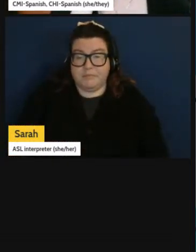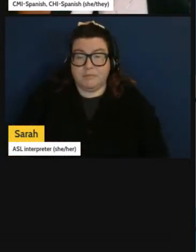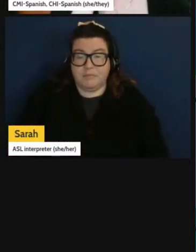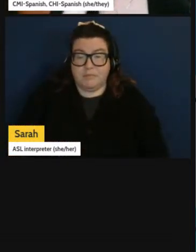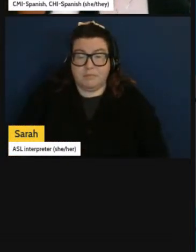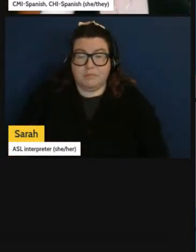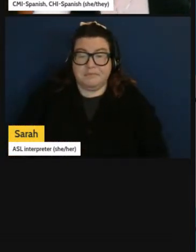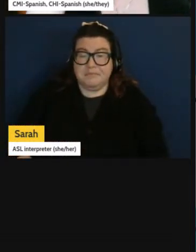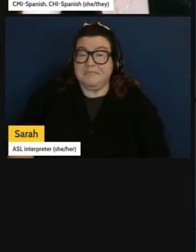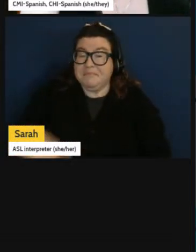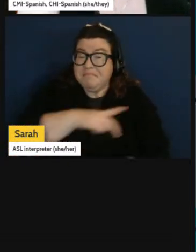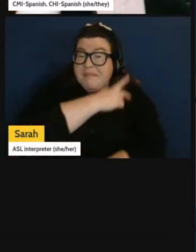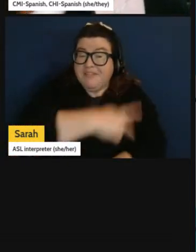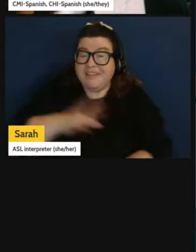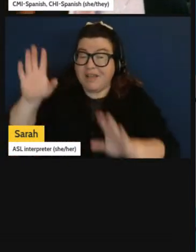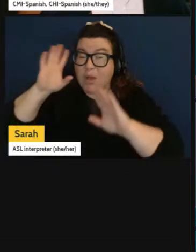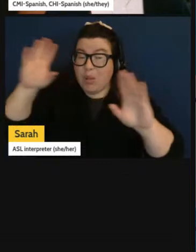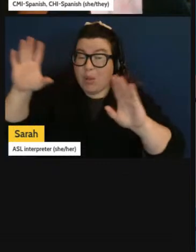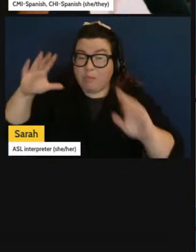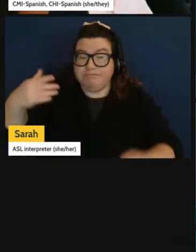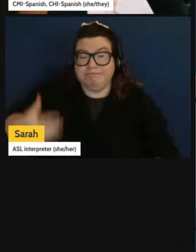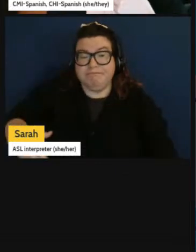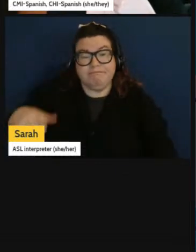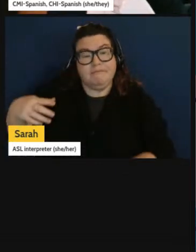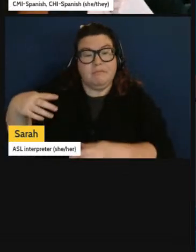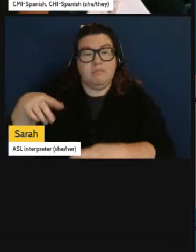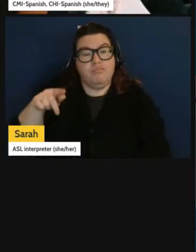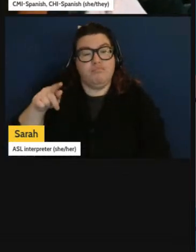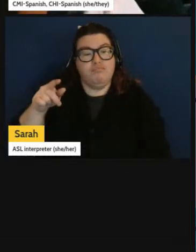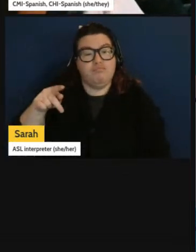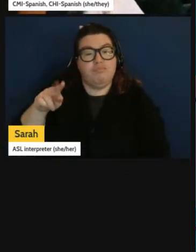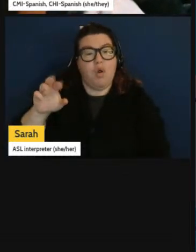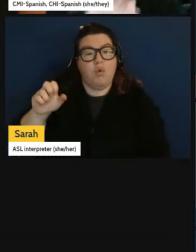the doctor and shares their pronouns.